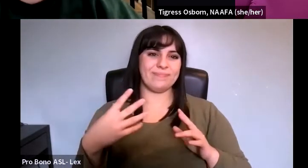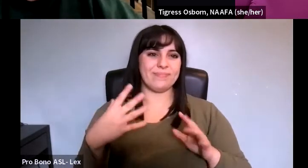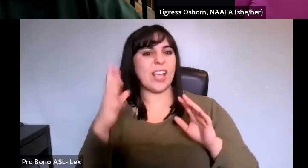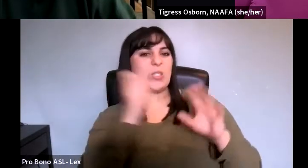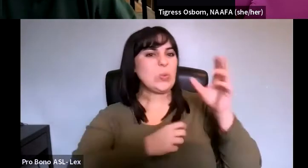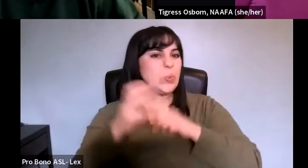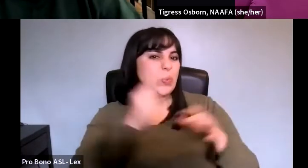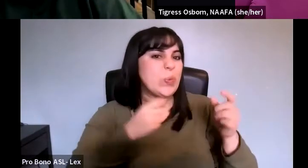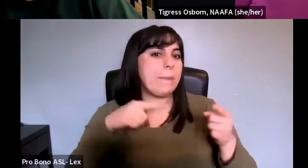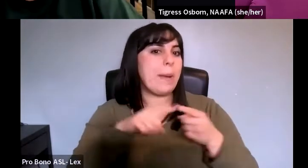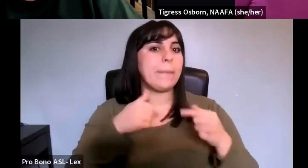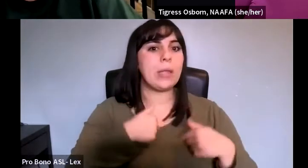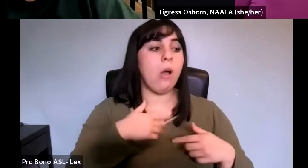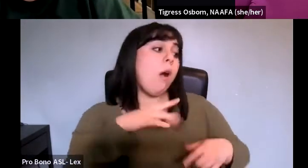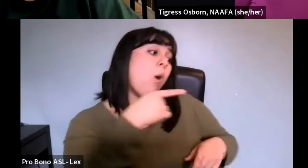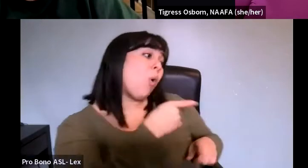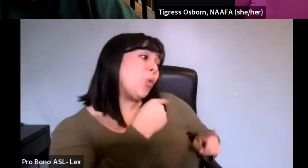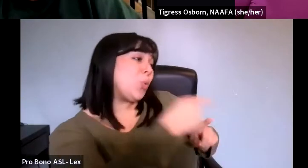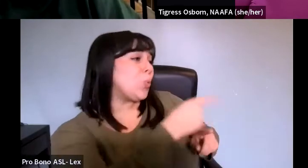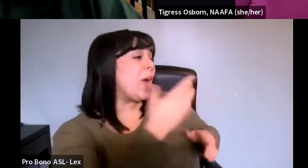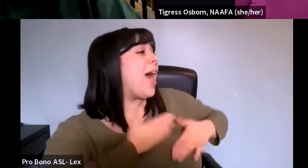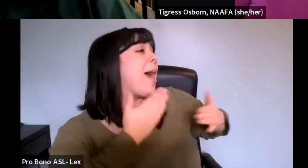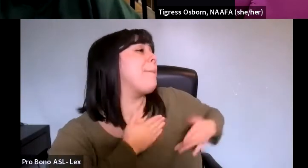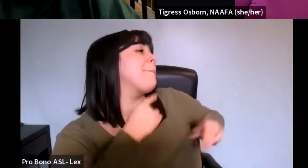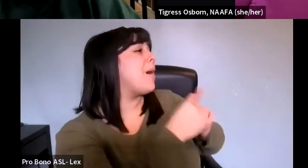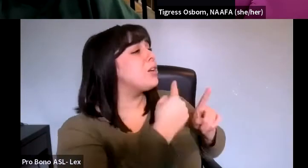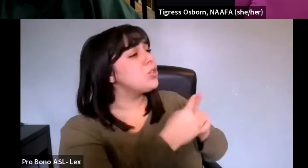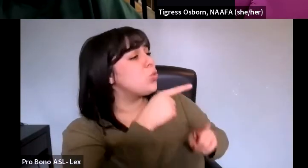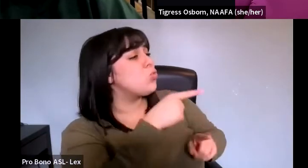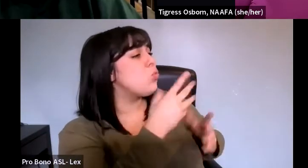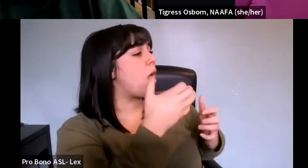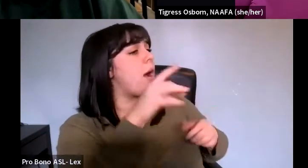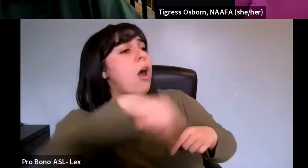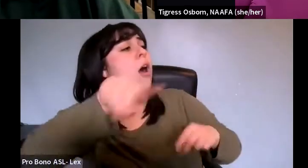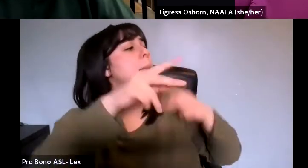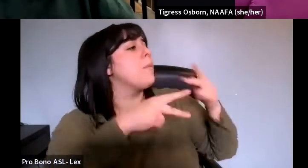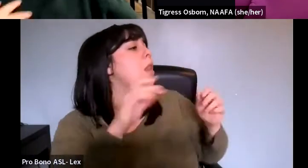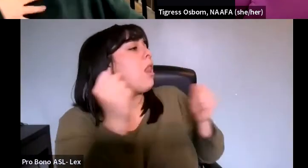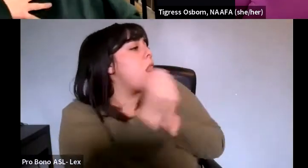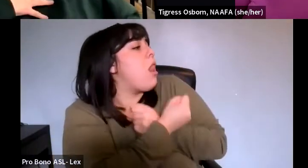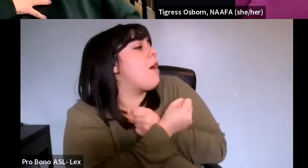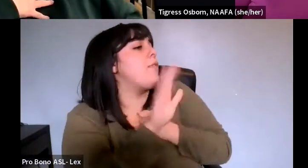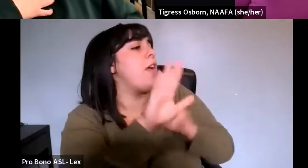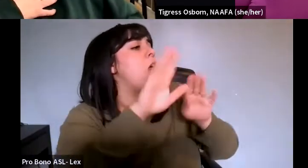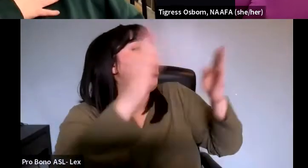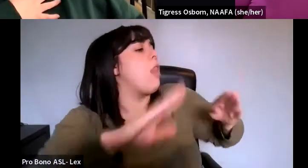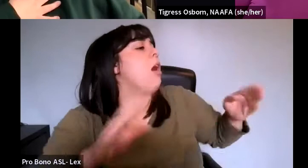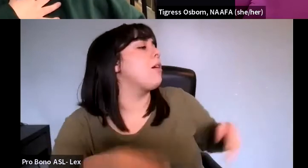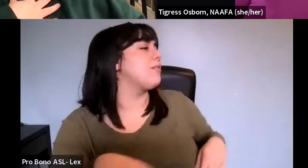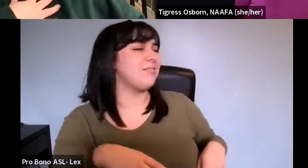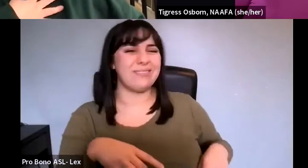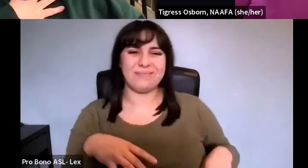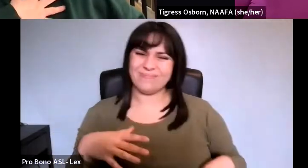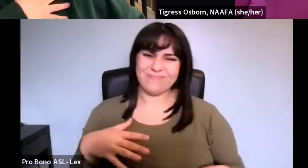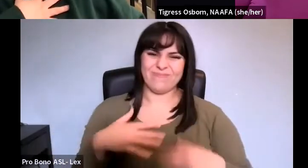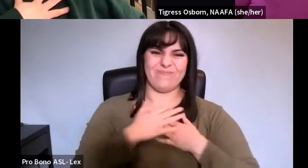positive, and you just want everyone to love their curves. And there's something about it that makes me feel so